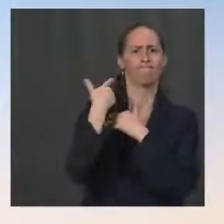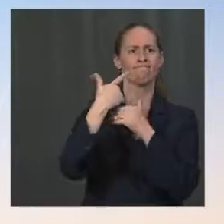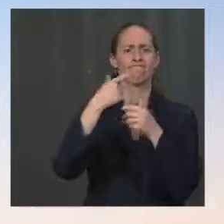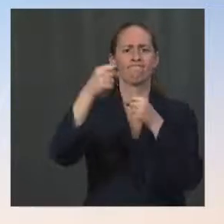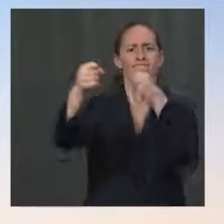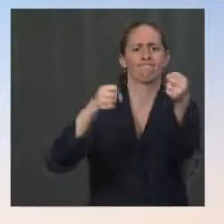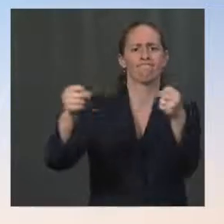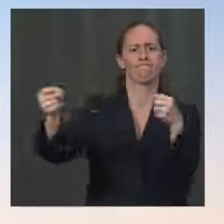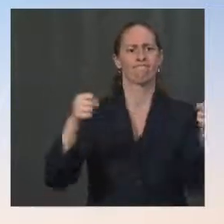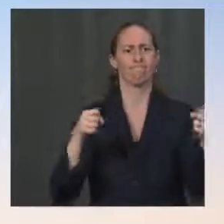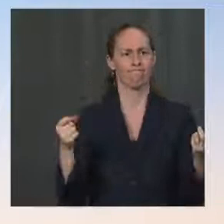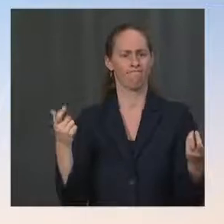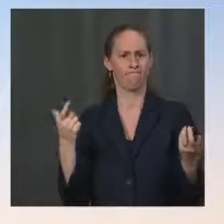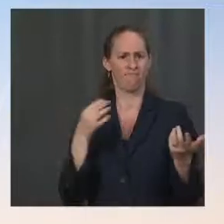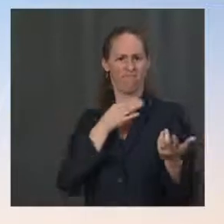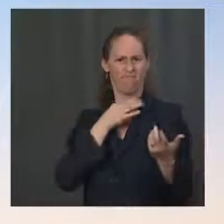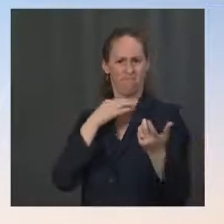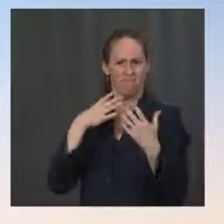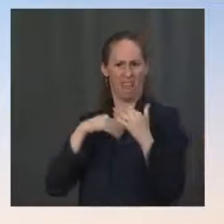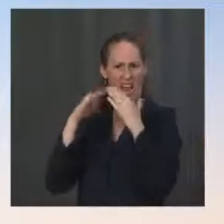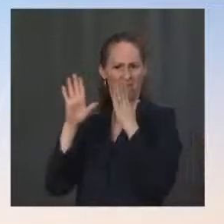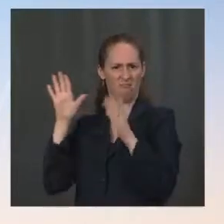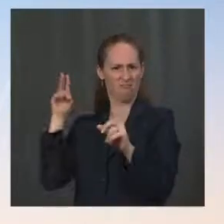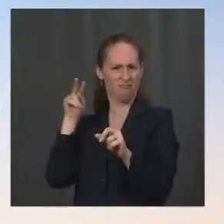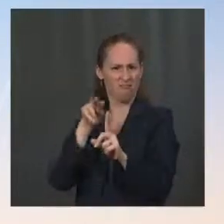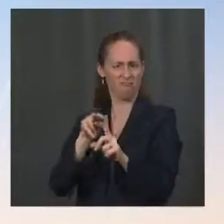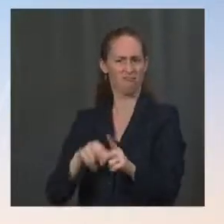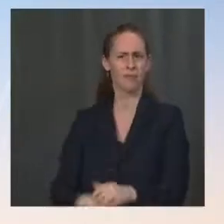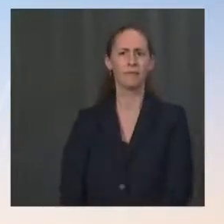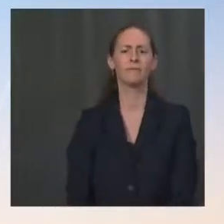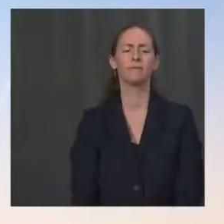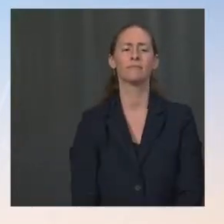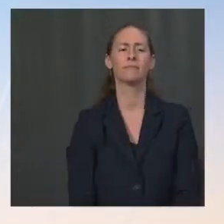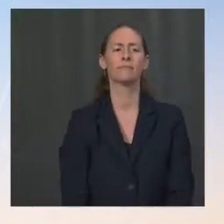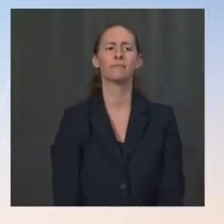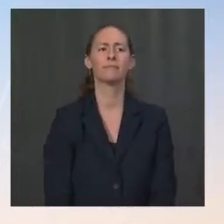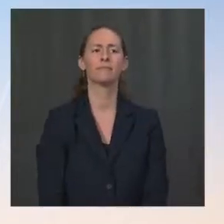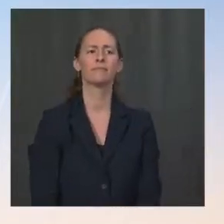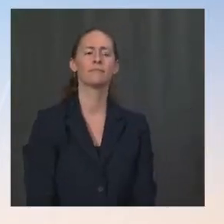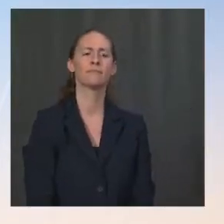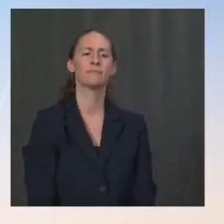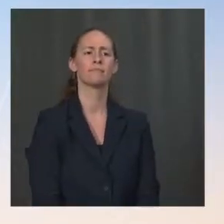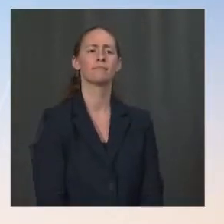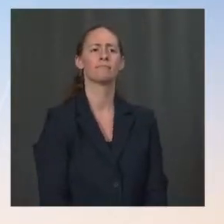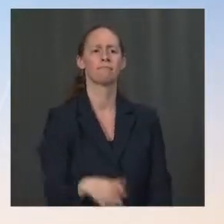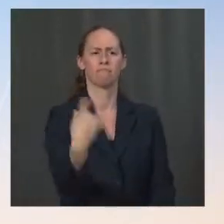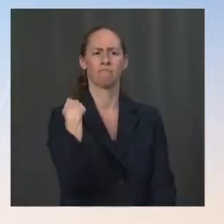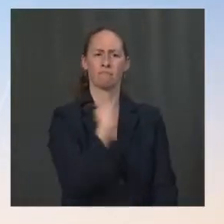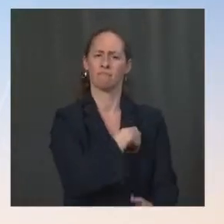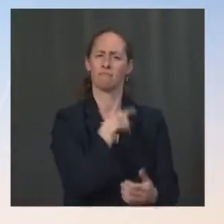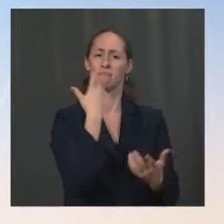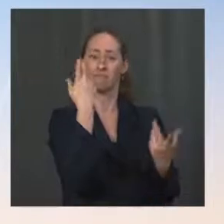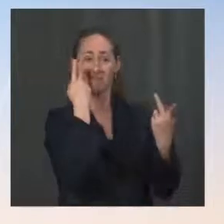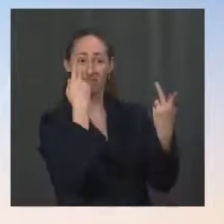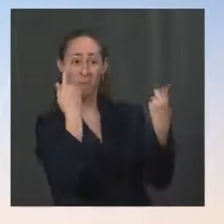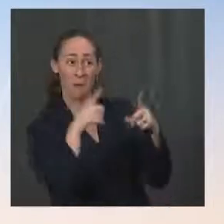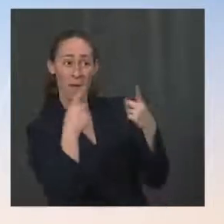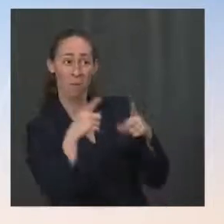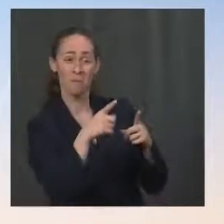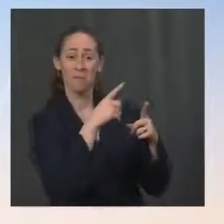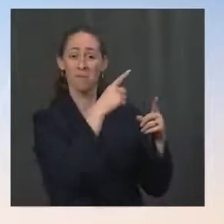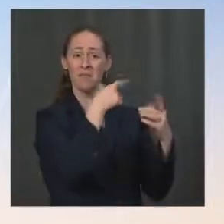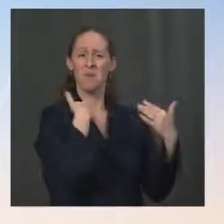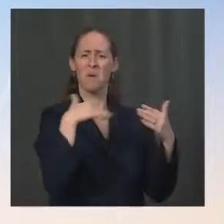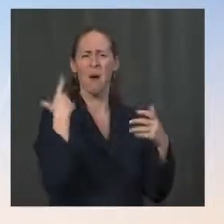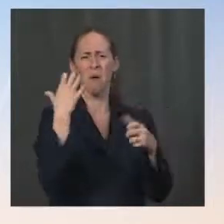these conditions right now, and what are you all doing about it? Well, certainly we are always working to improve the conditions for people who are coming to the country. But I think the